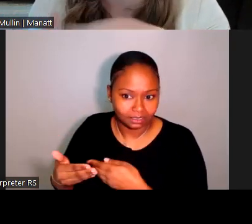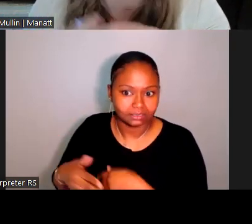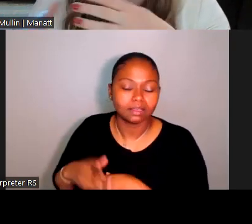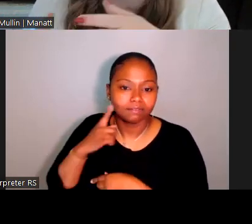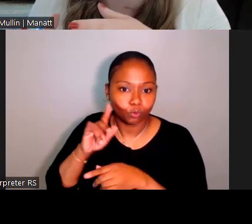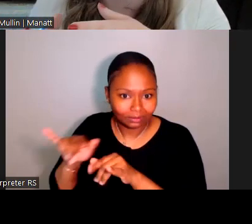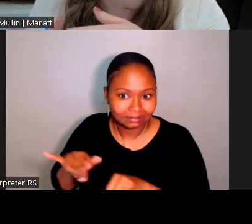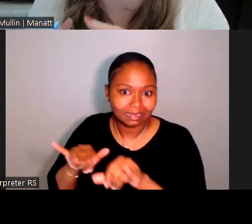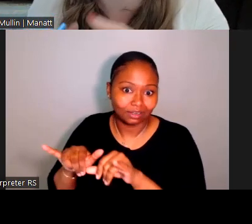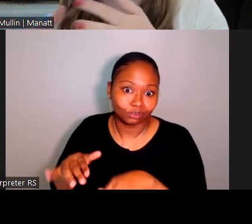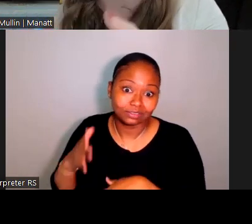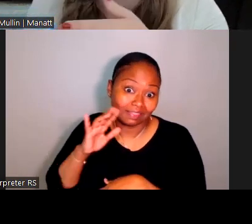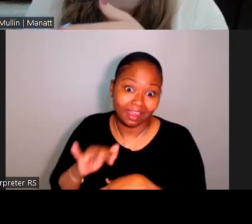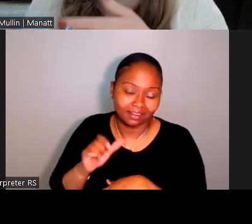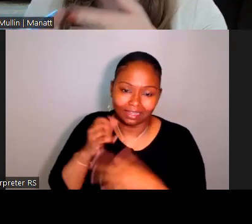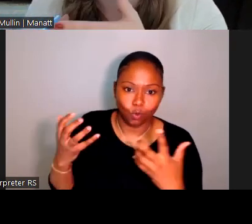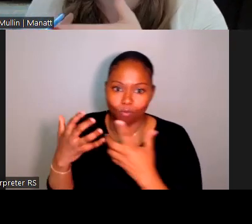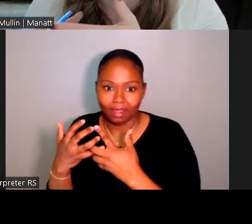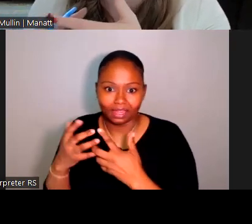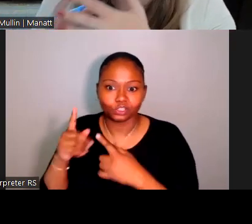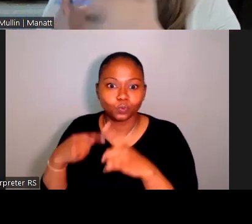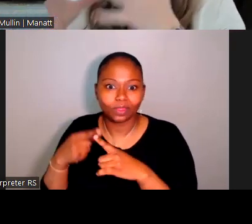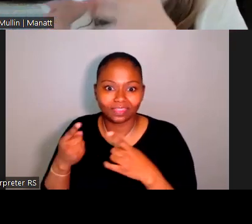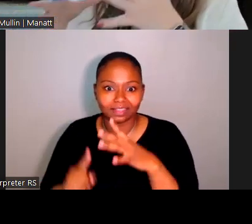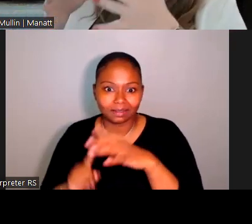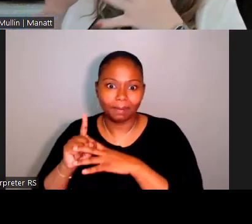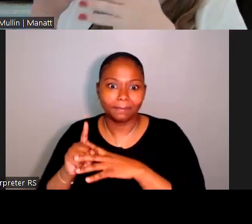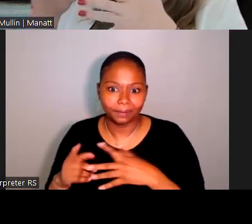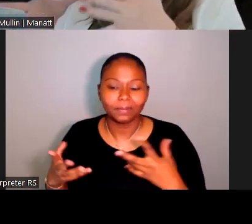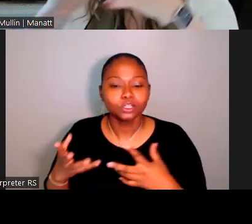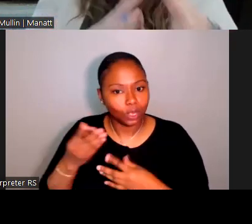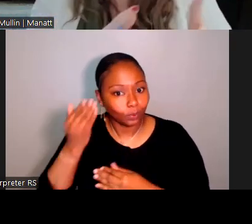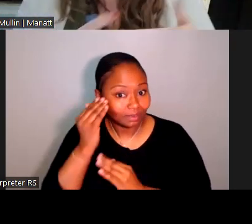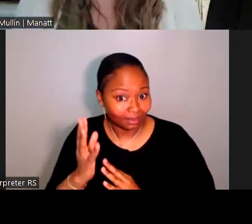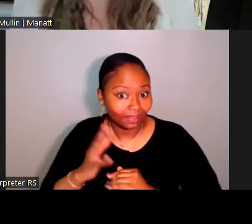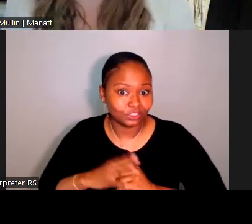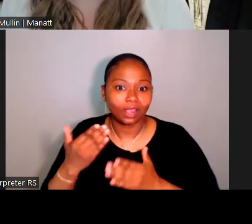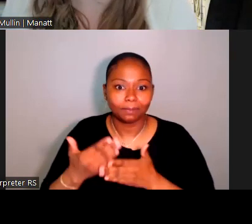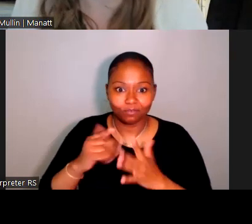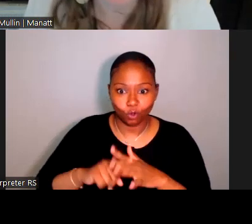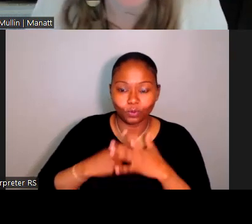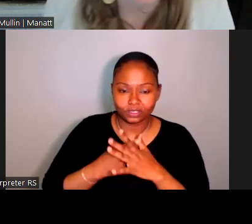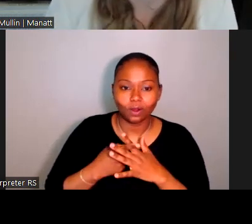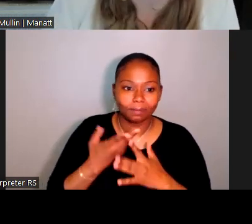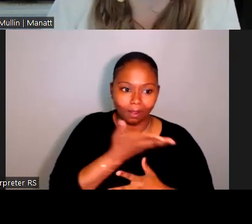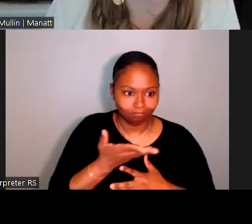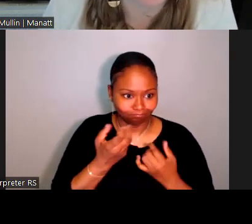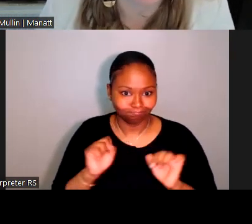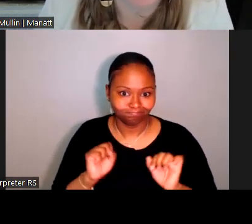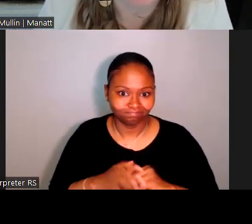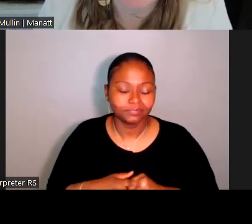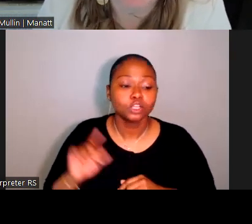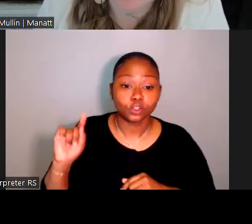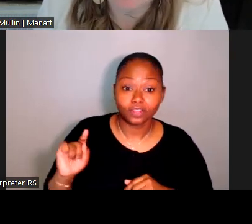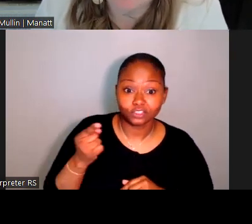standards may not be able to apply and what happens and how are those developed. So just want to acknowledge that before we talk about standards. So this